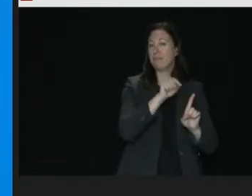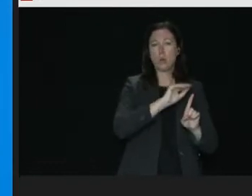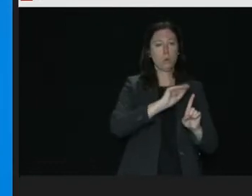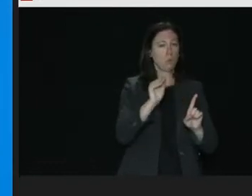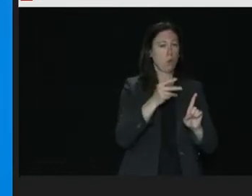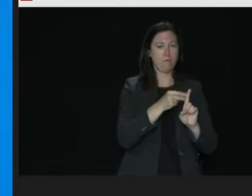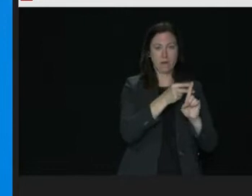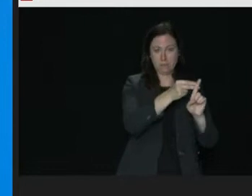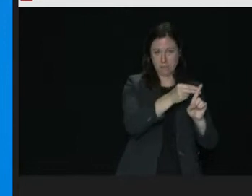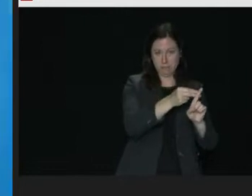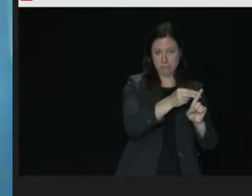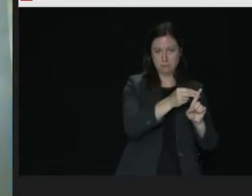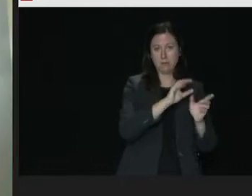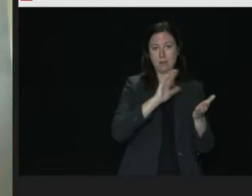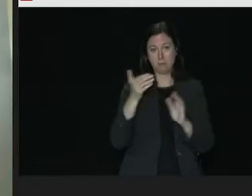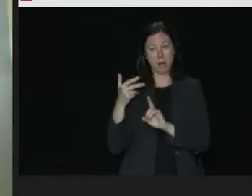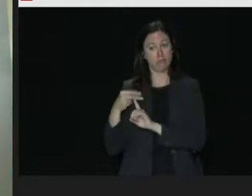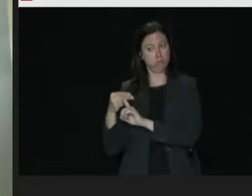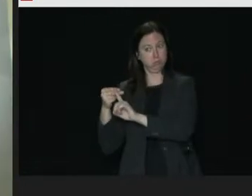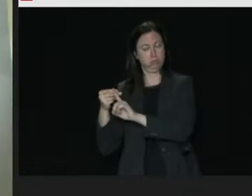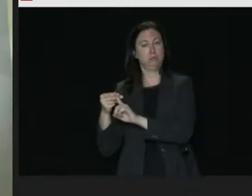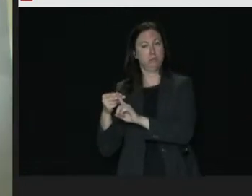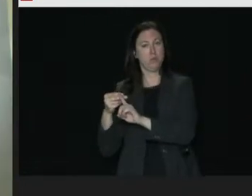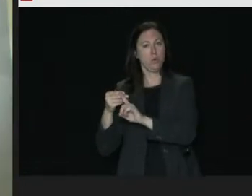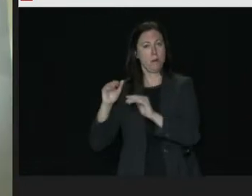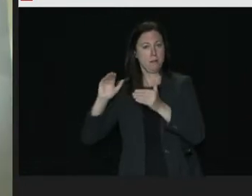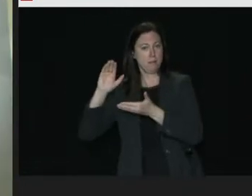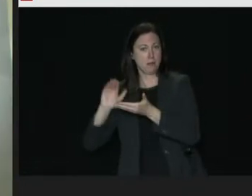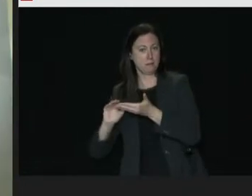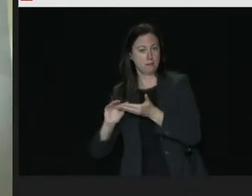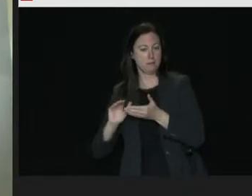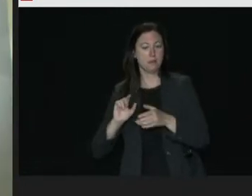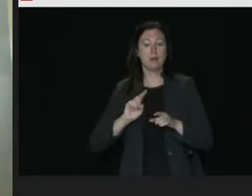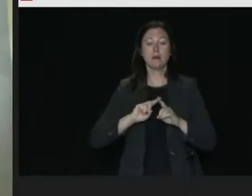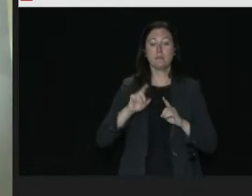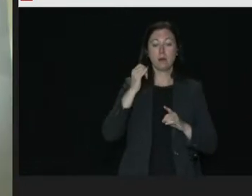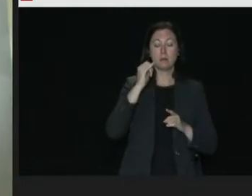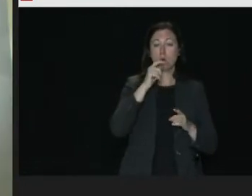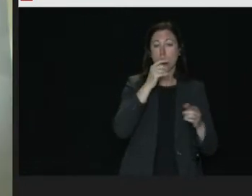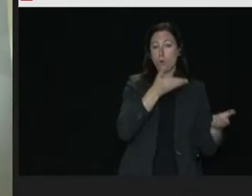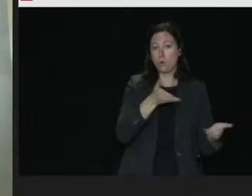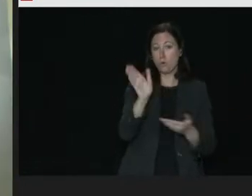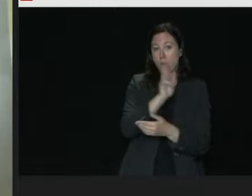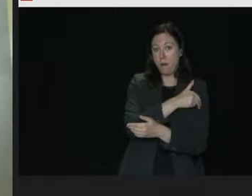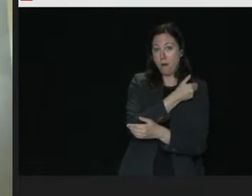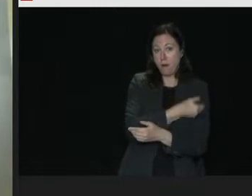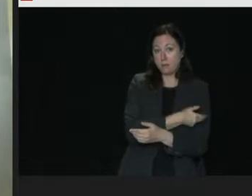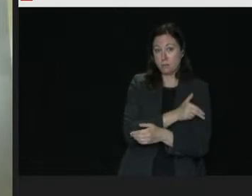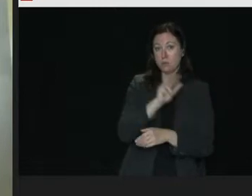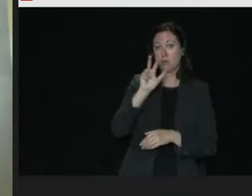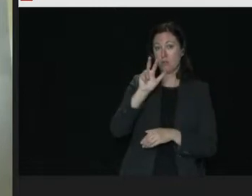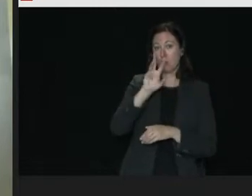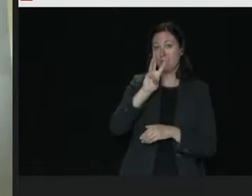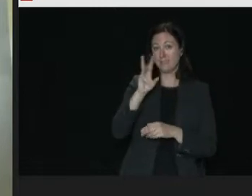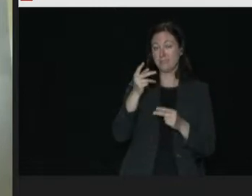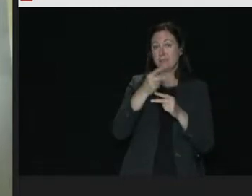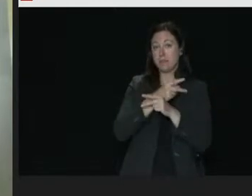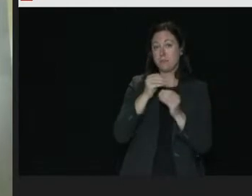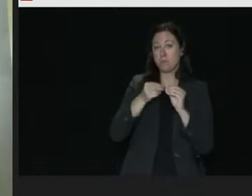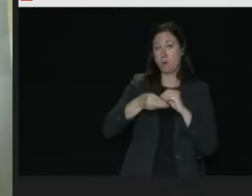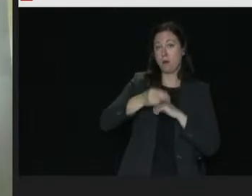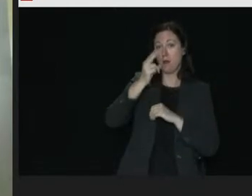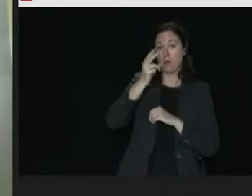in fully vaccinated people, while the average weekly rate of hospitalized cases was 36 times higher